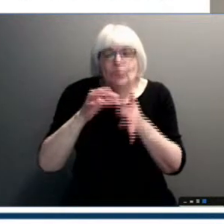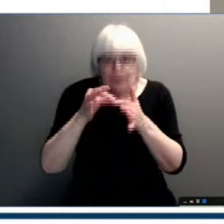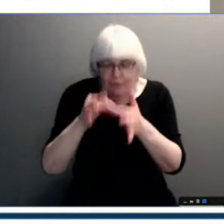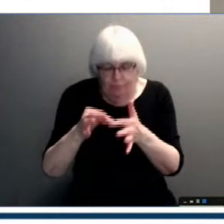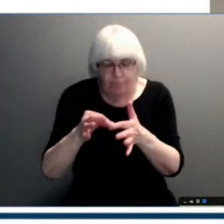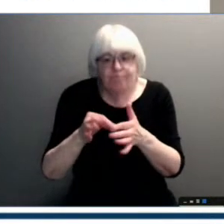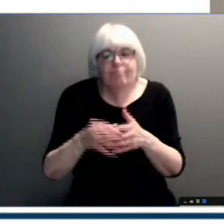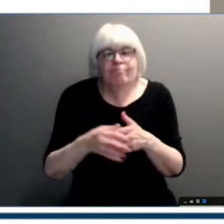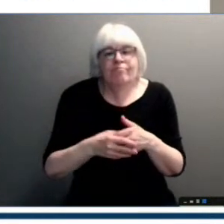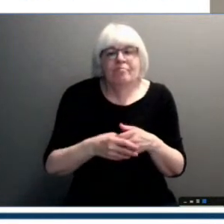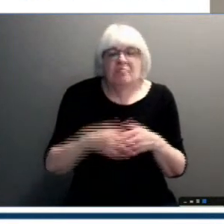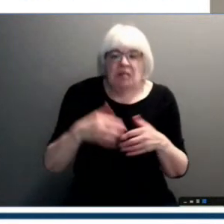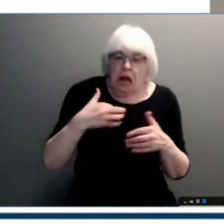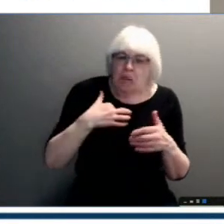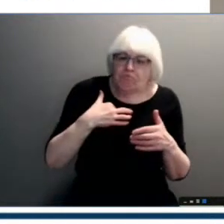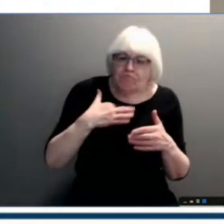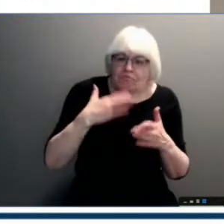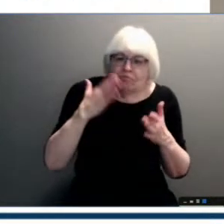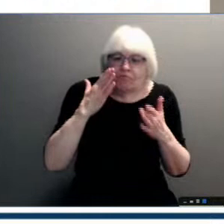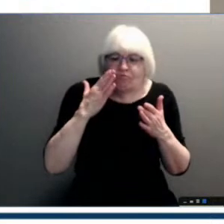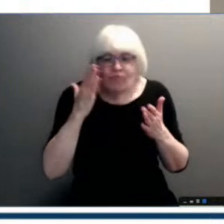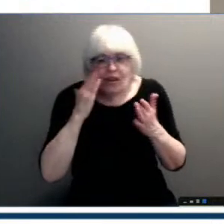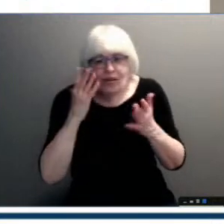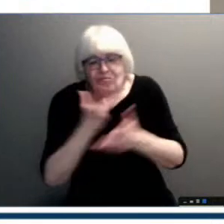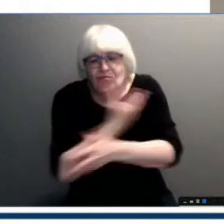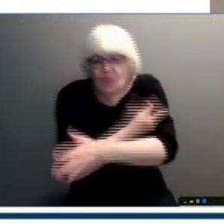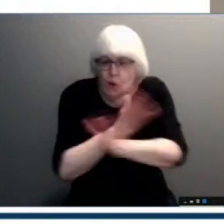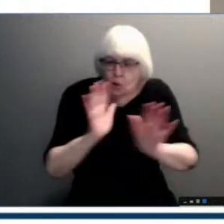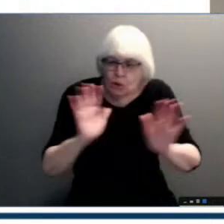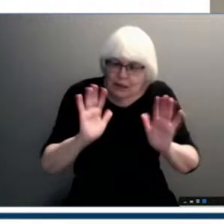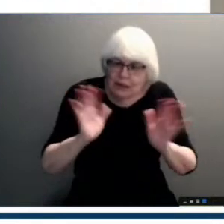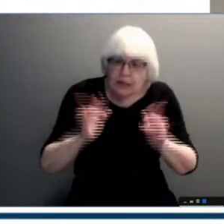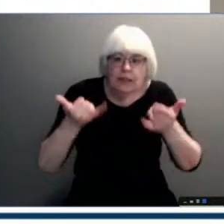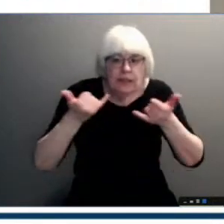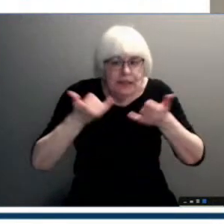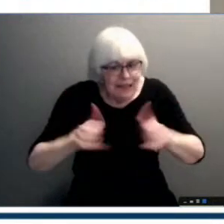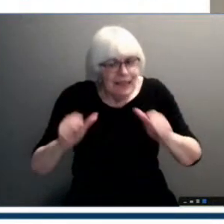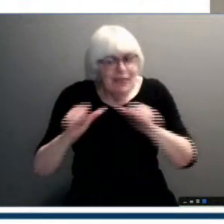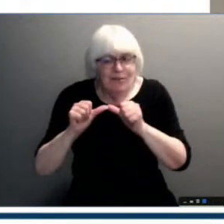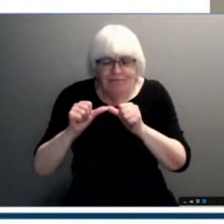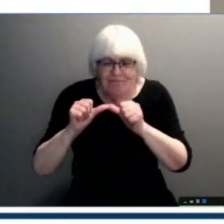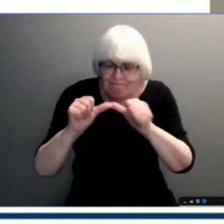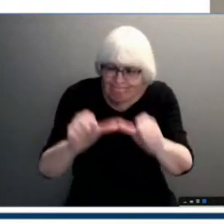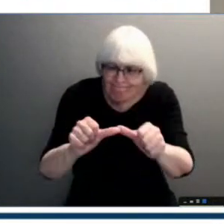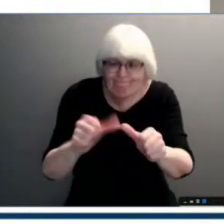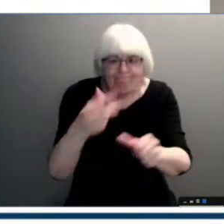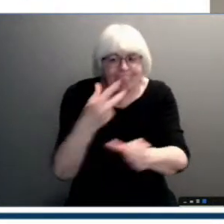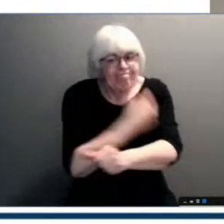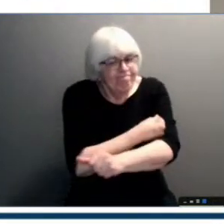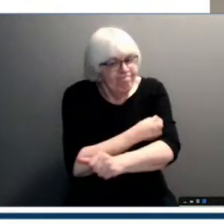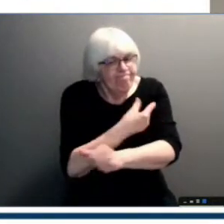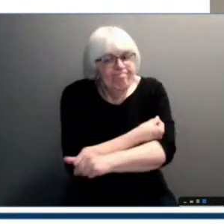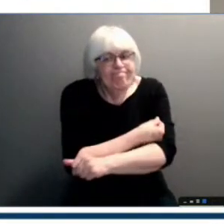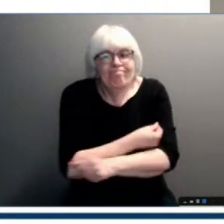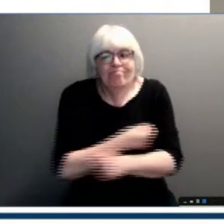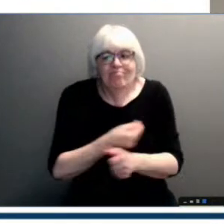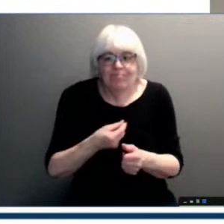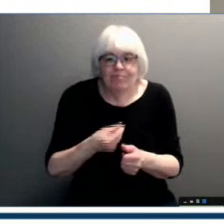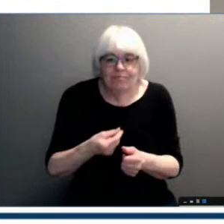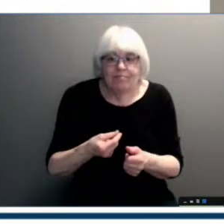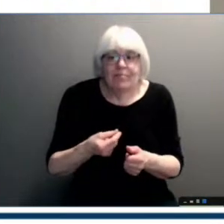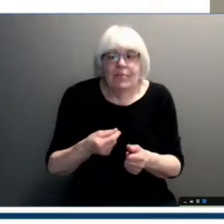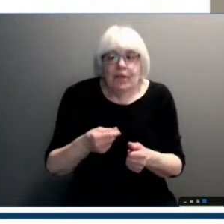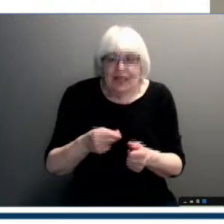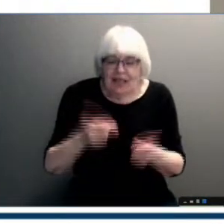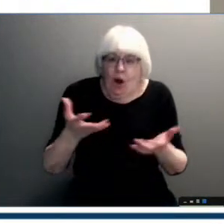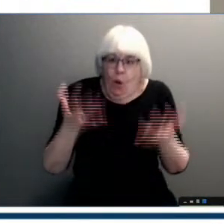continue to vaccinate, but what we've done and the work the Nova Scotians have done to get to that high level of vaccination is going to